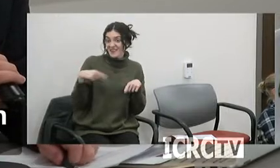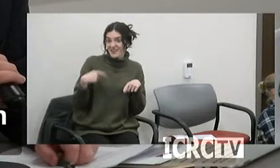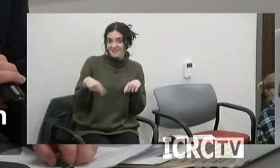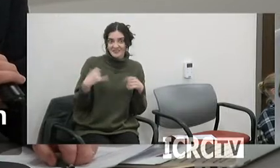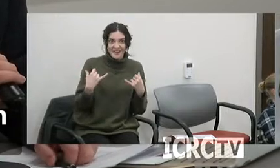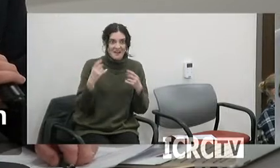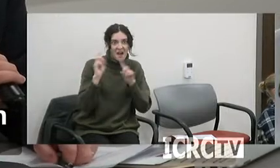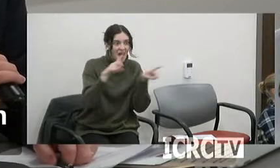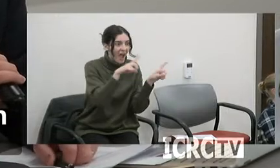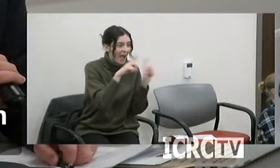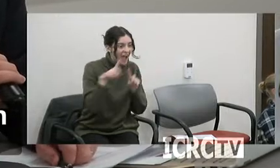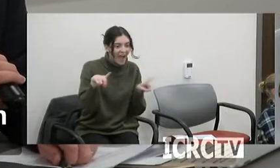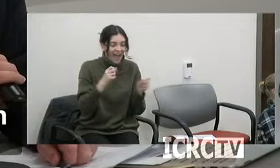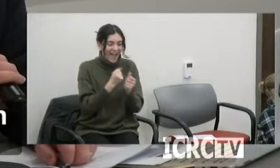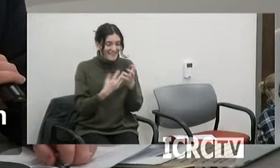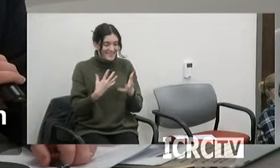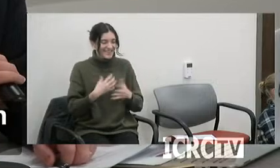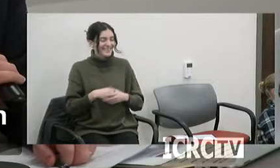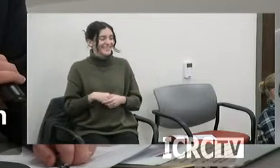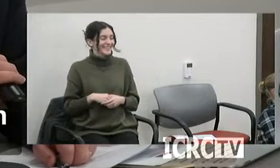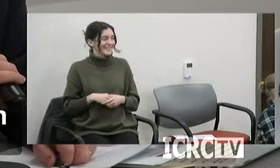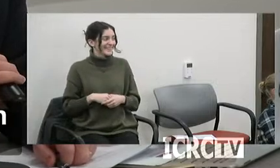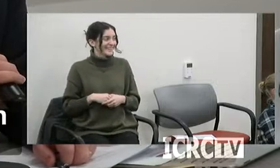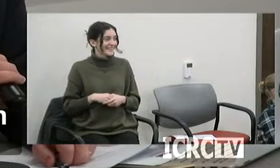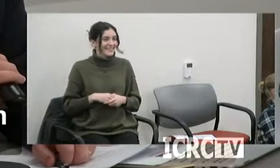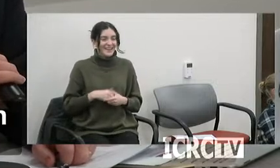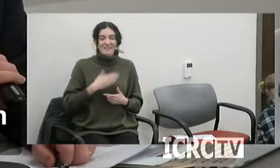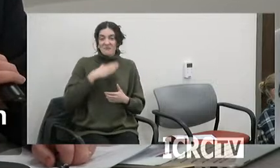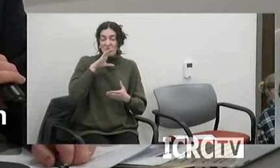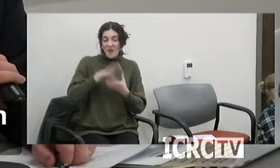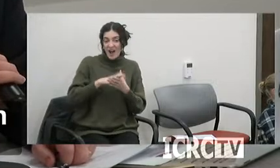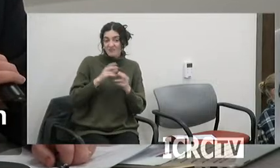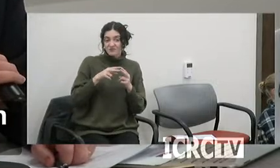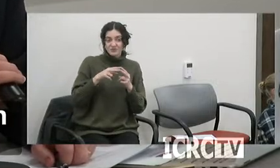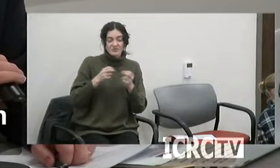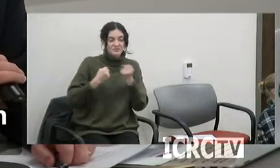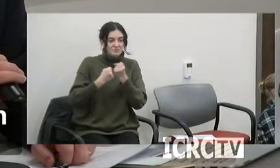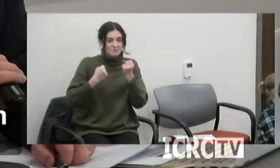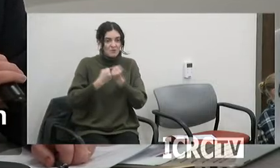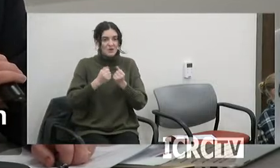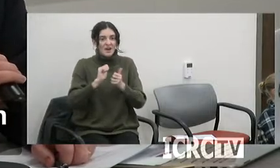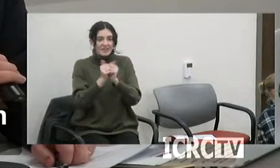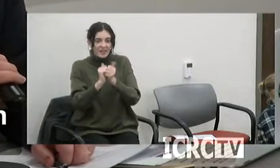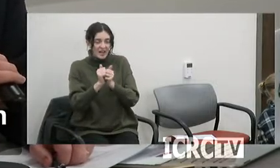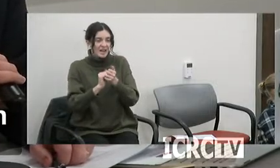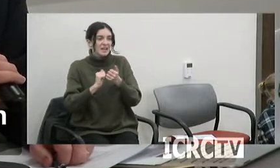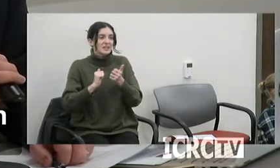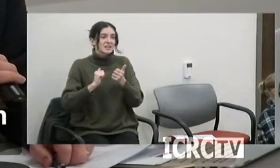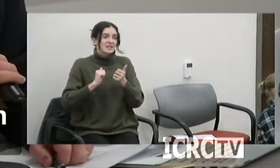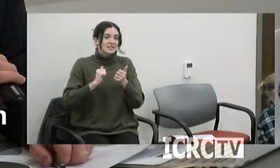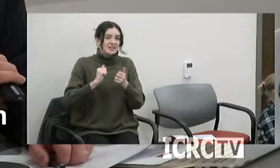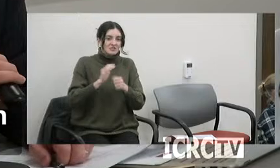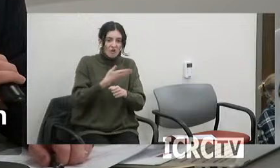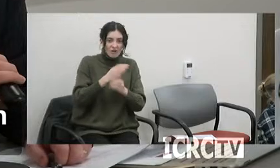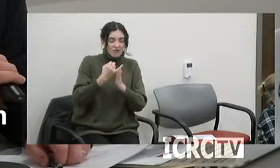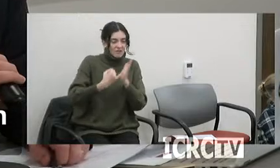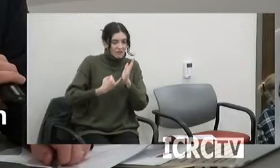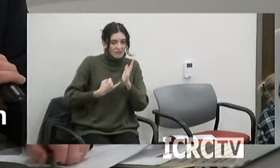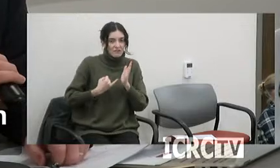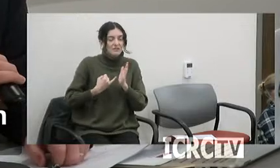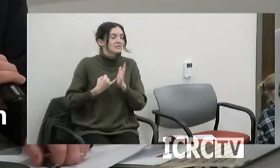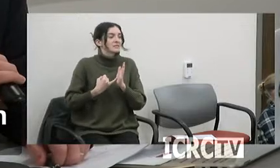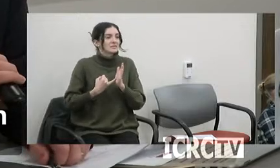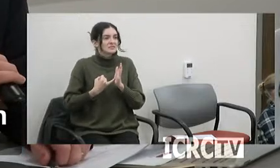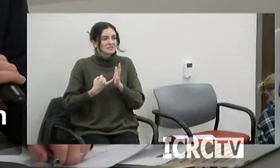my wife and I are huge supporters of both athletics and the arts, and we show up a lot of times at